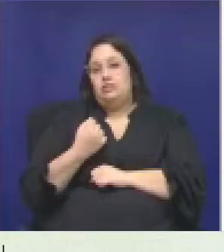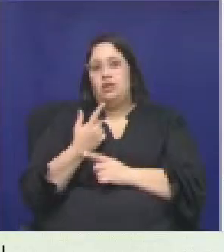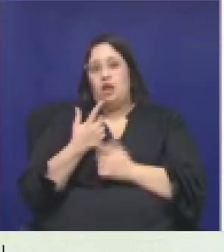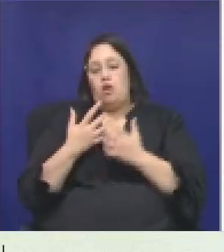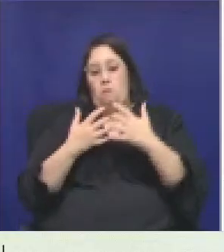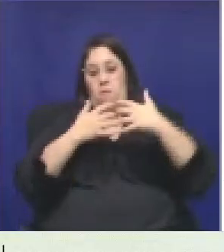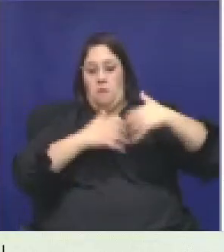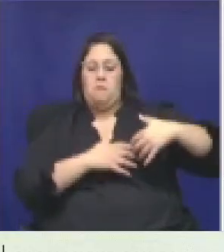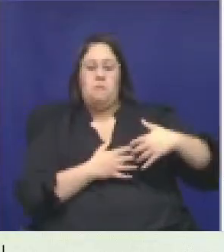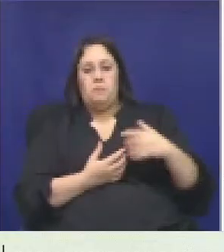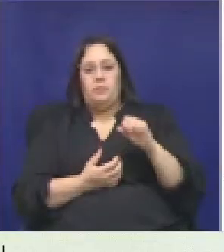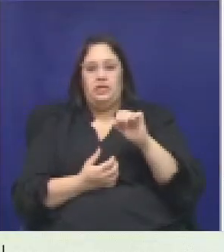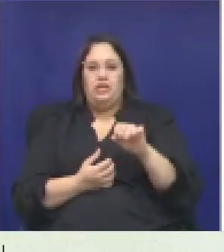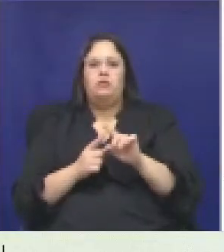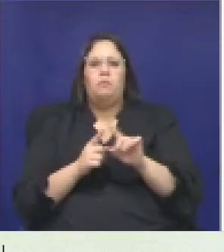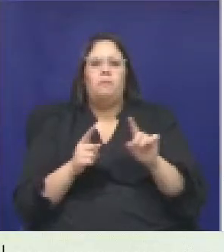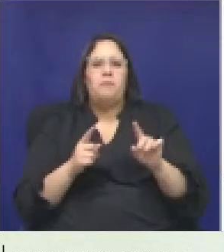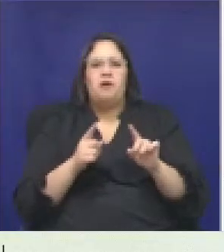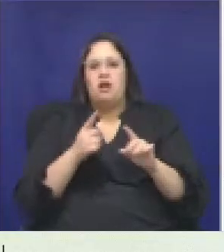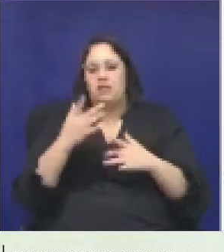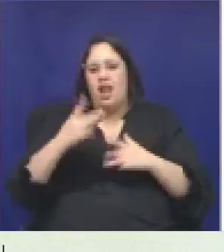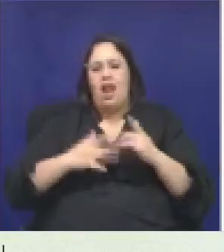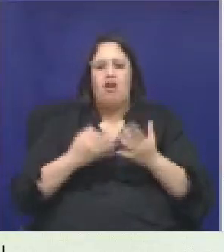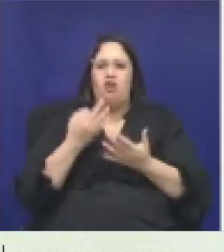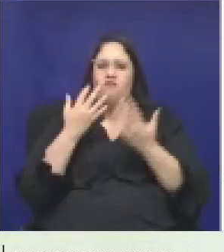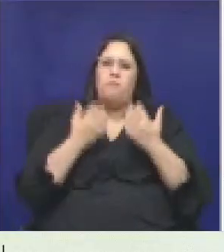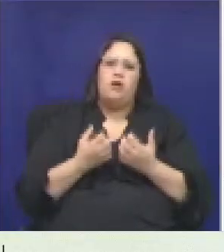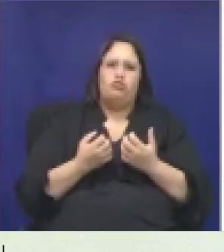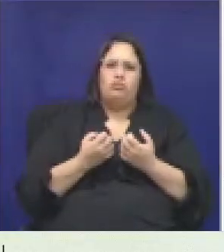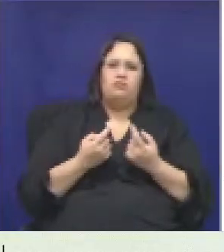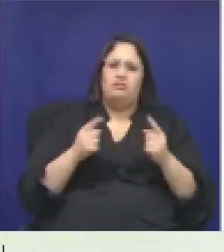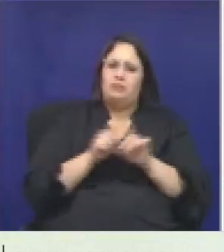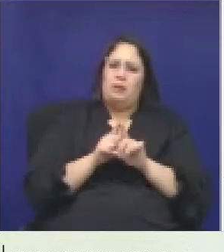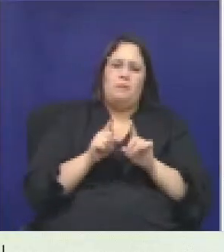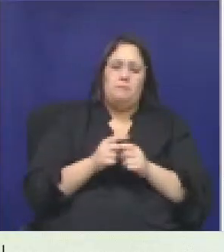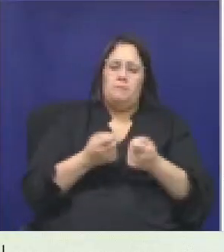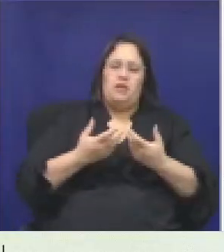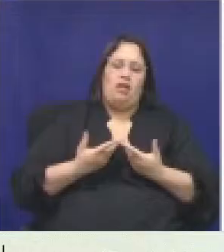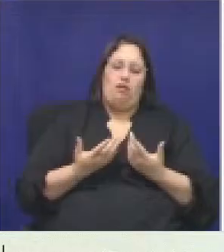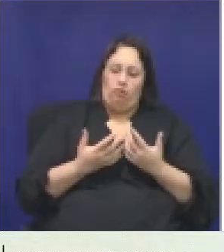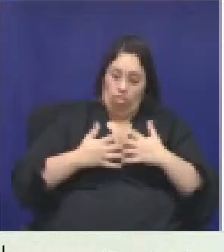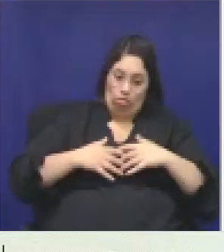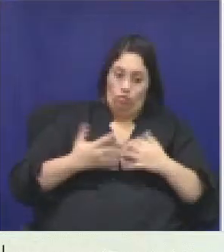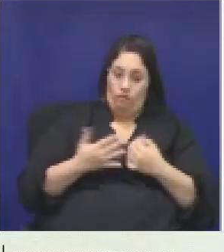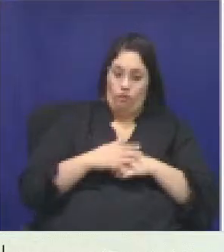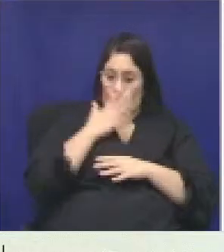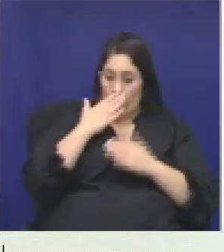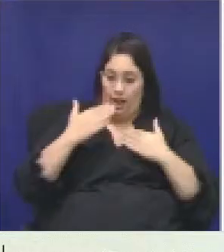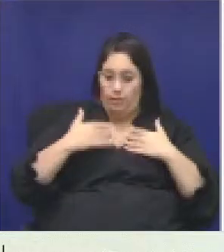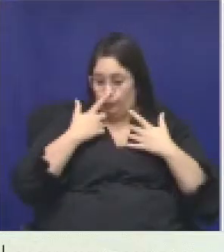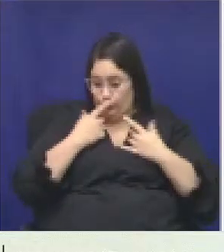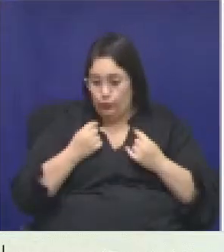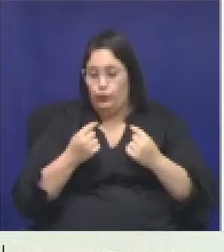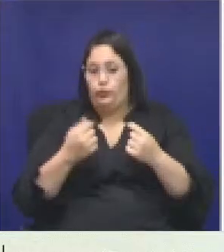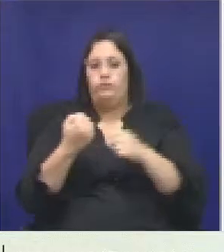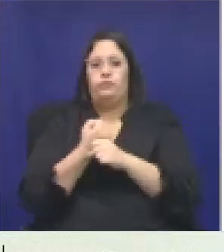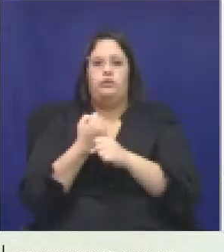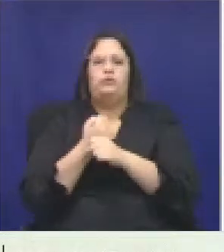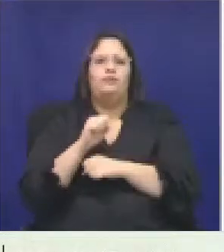debilitating factor, so has been the lack of budget, as many have said, to fully administer this important